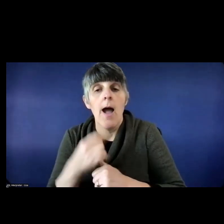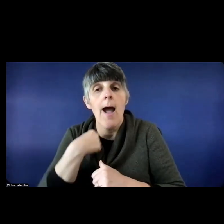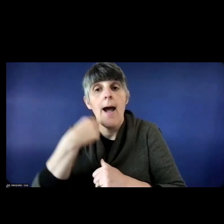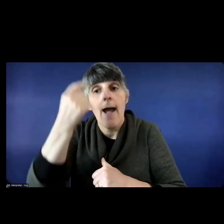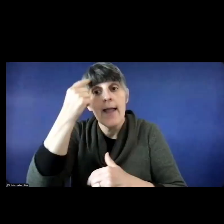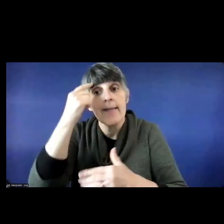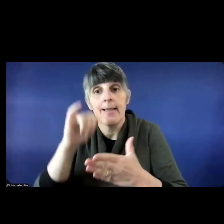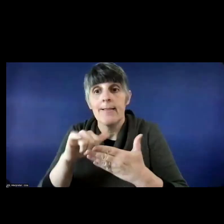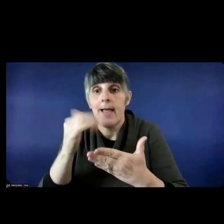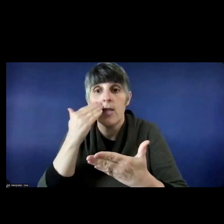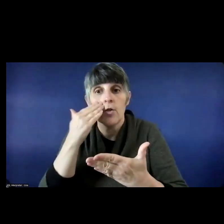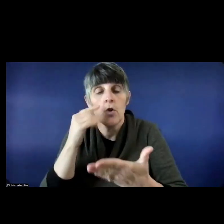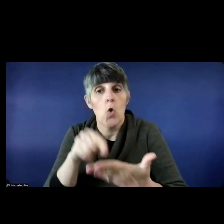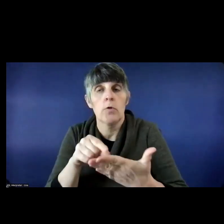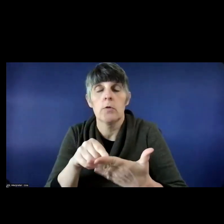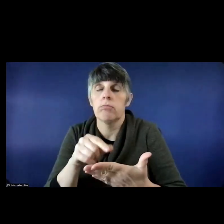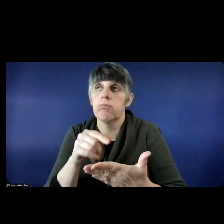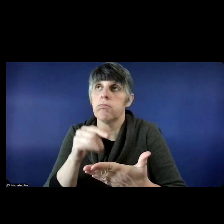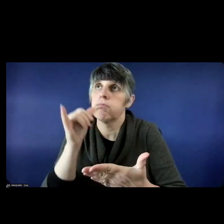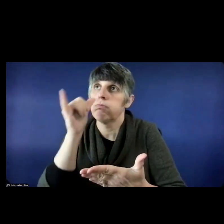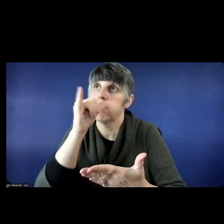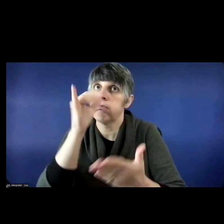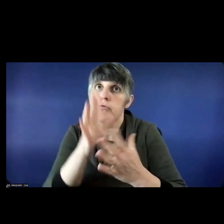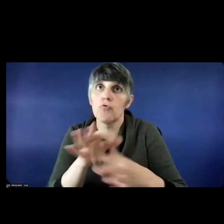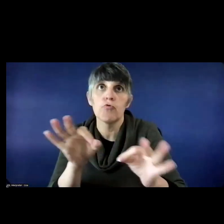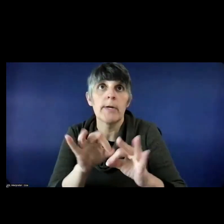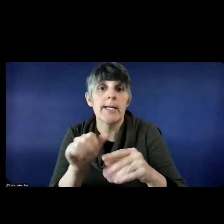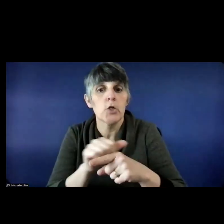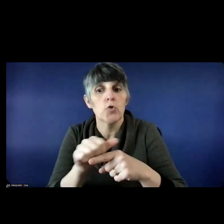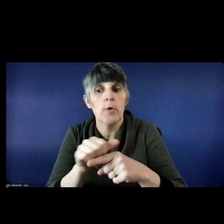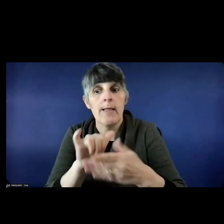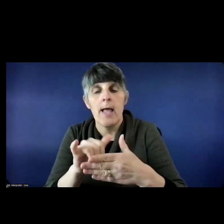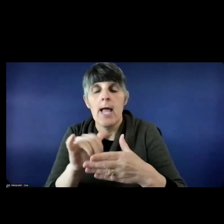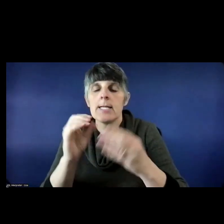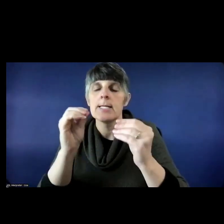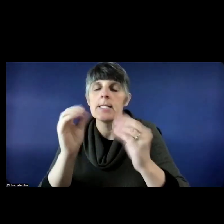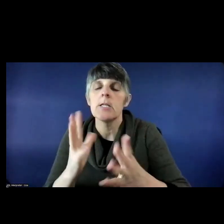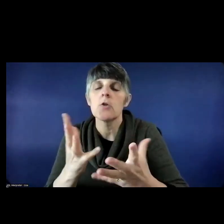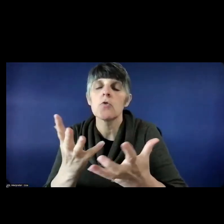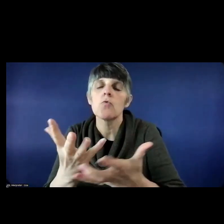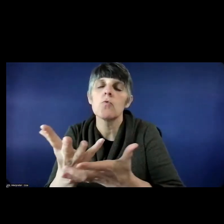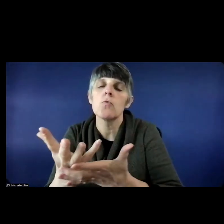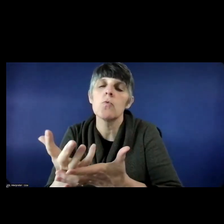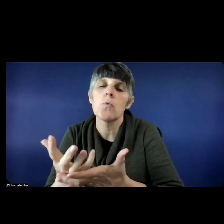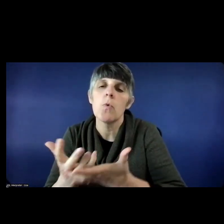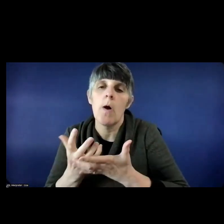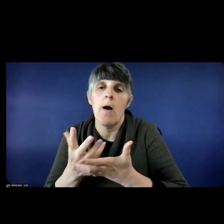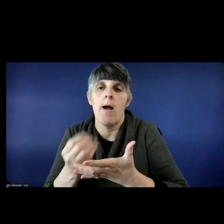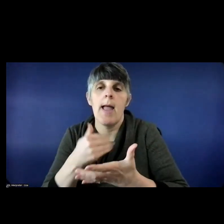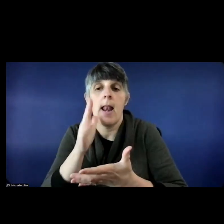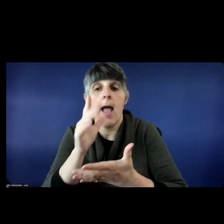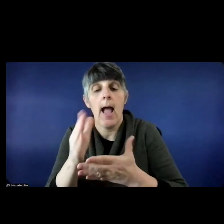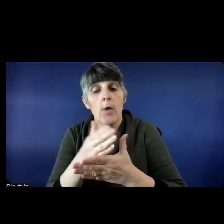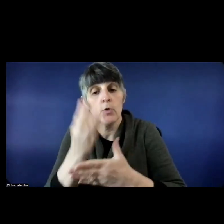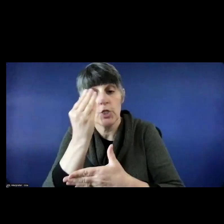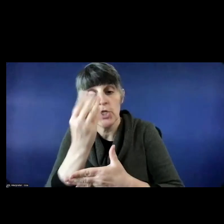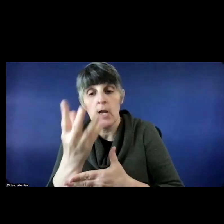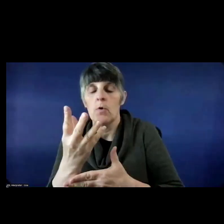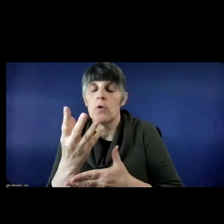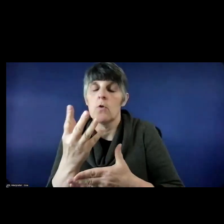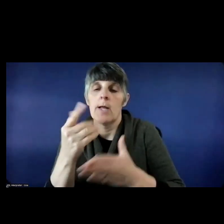that this is critical training that I think teachers are hungry for. And I will share with you an example that